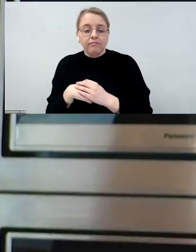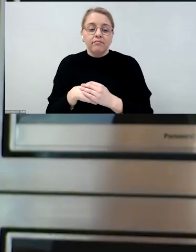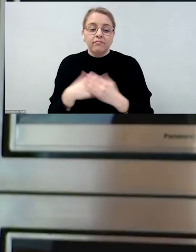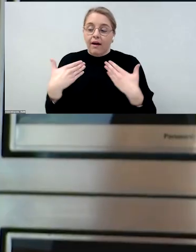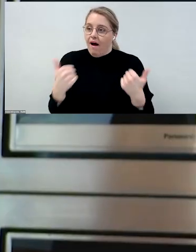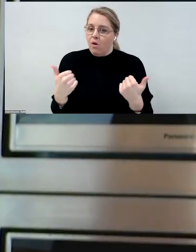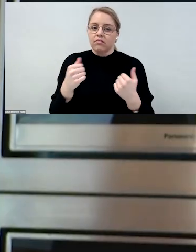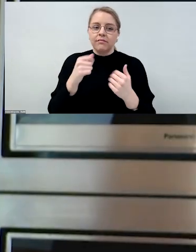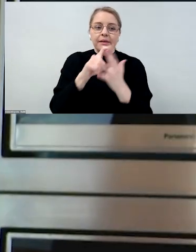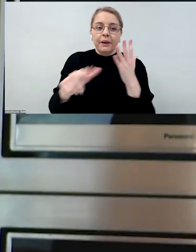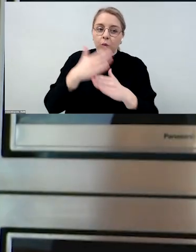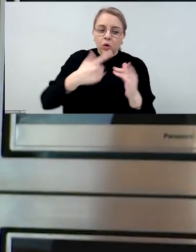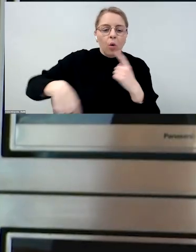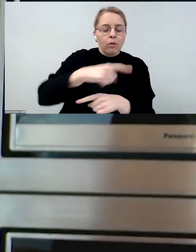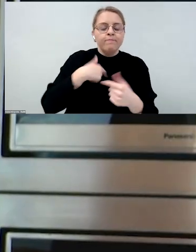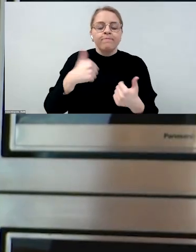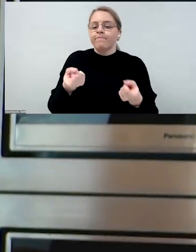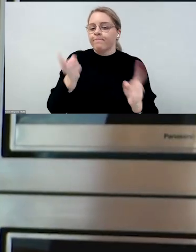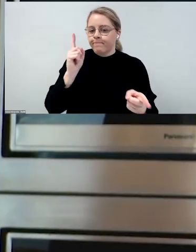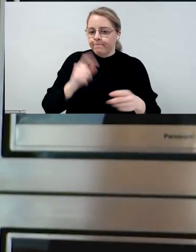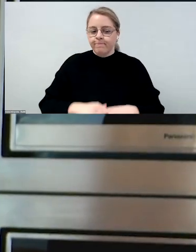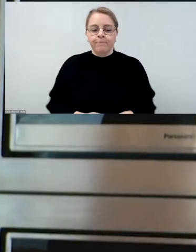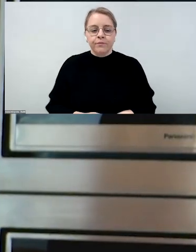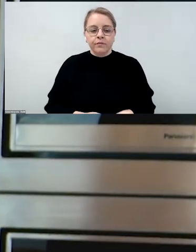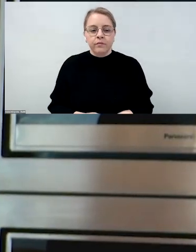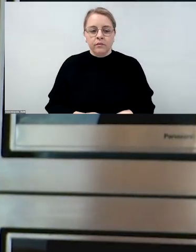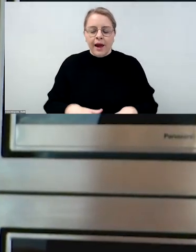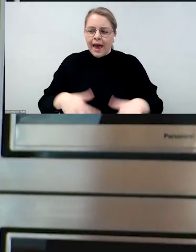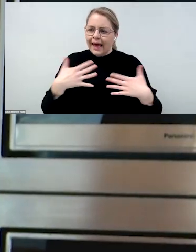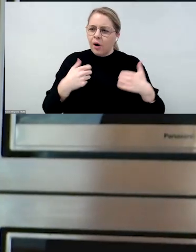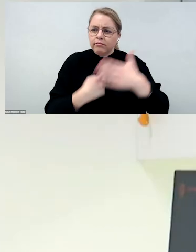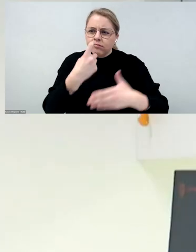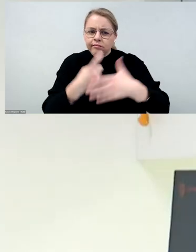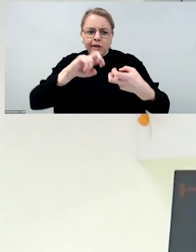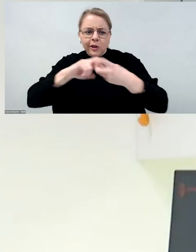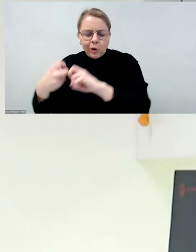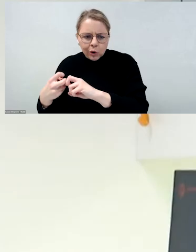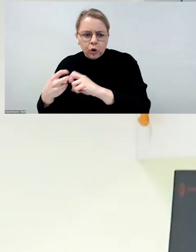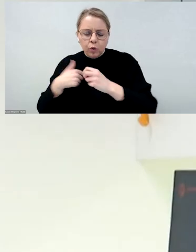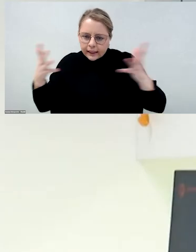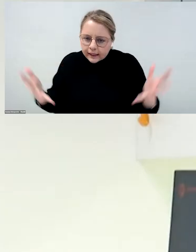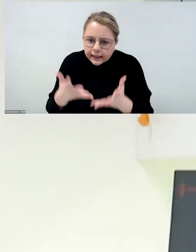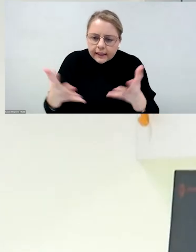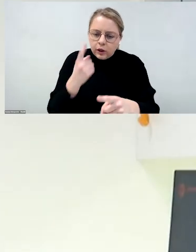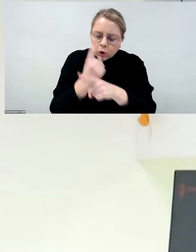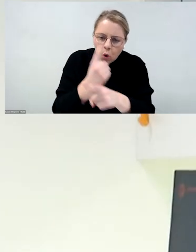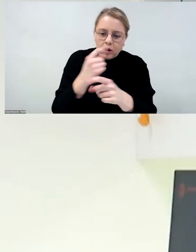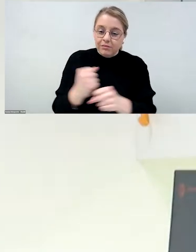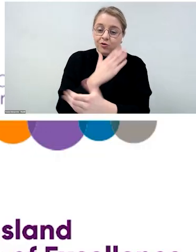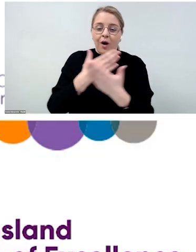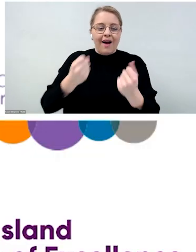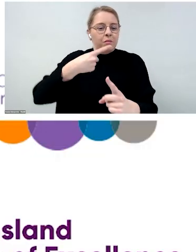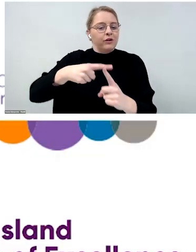speak up on the big health issues and drive positive change. There are 9 main groups in the centre.